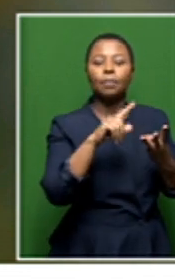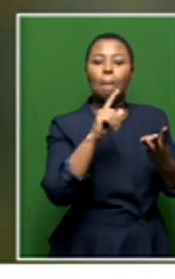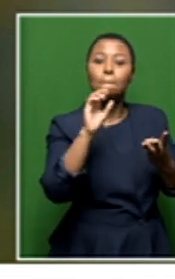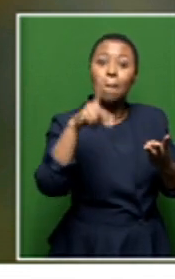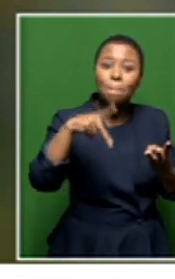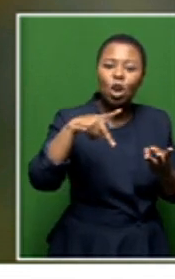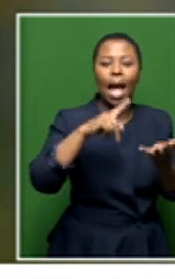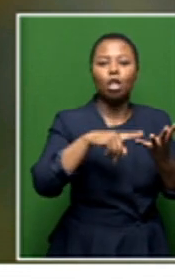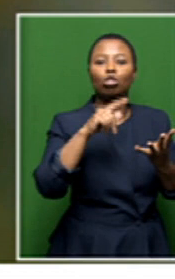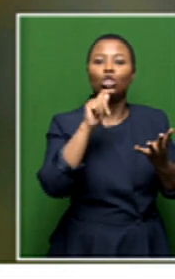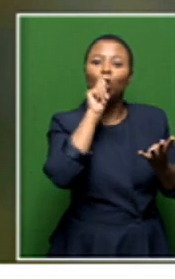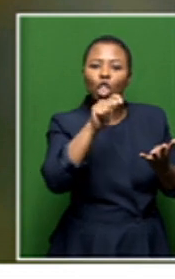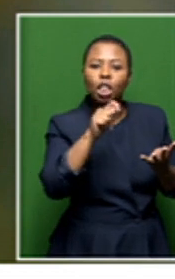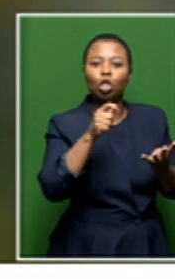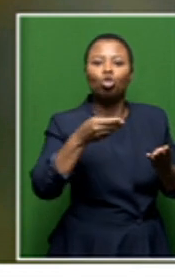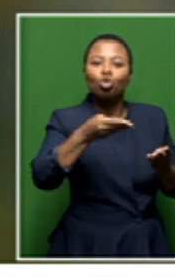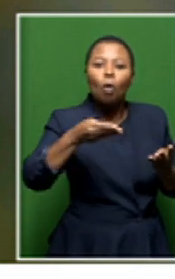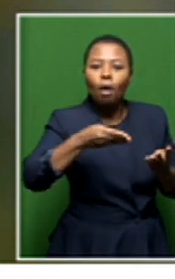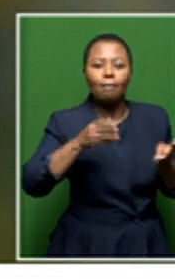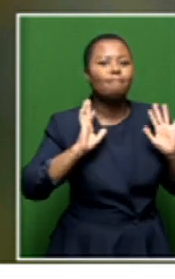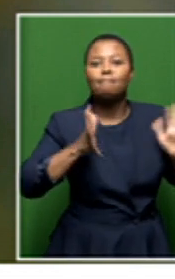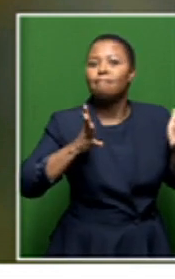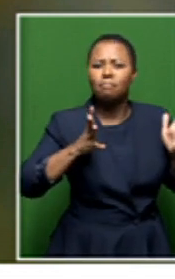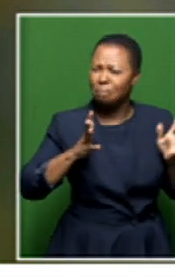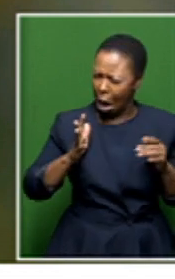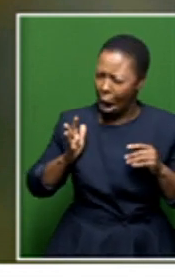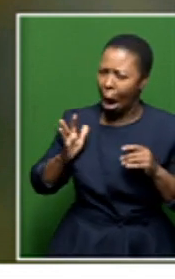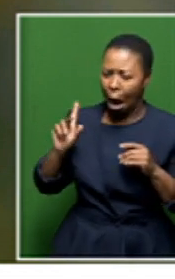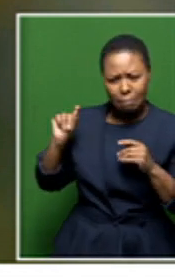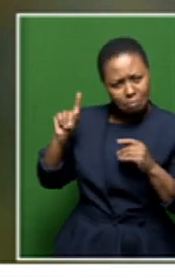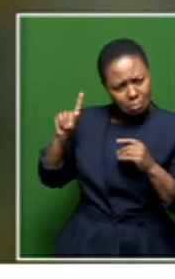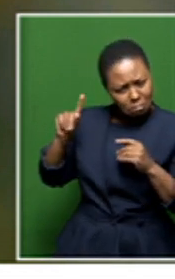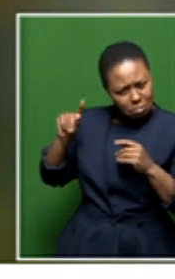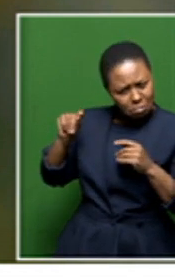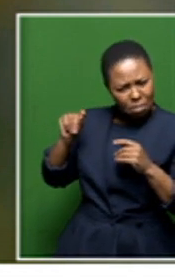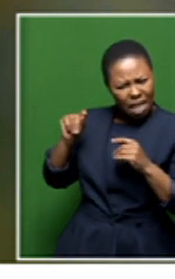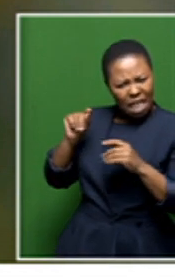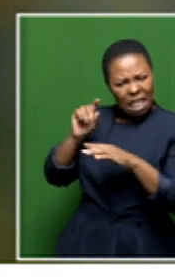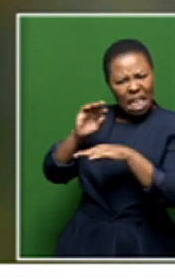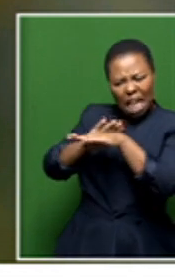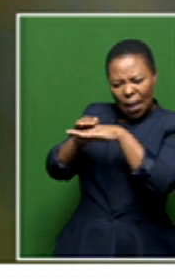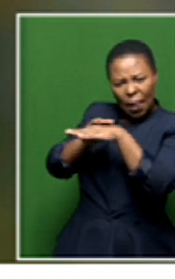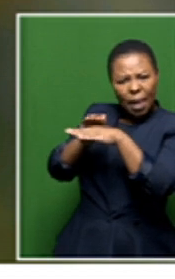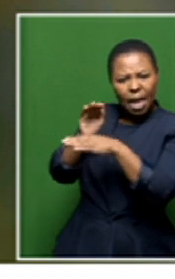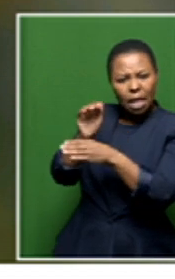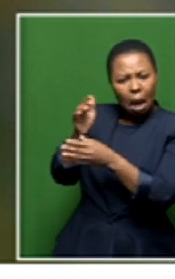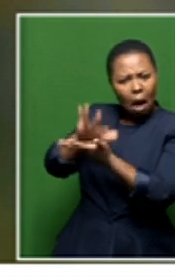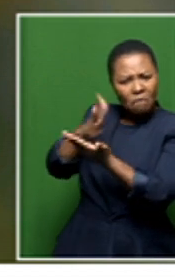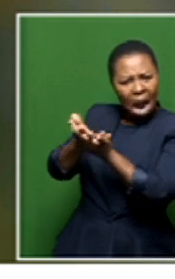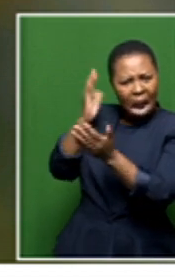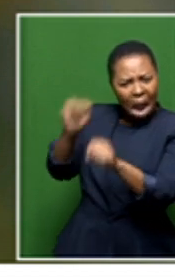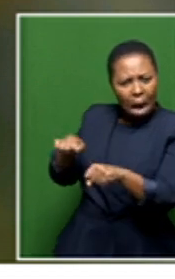all. Oh, okay. I didn't actually know that you can fry hard body. Okay. Okay, point